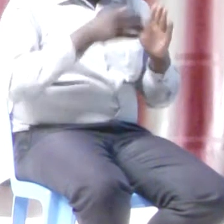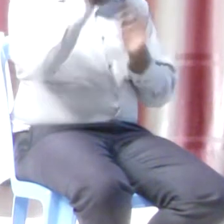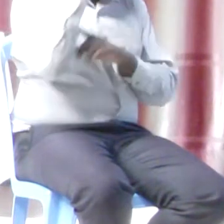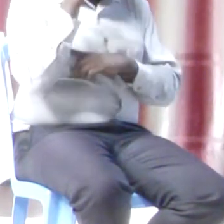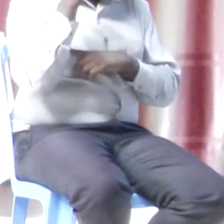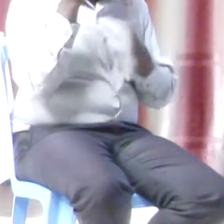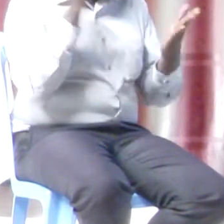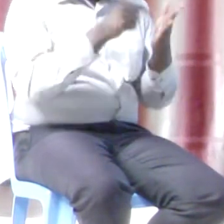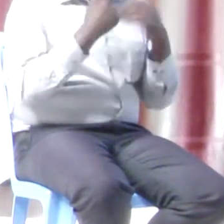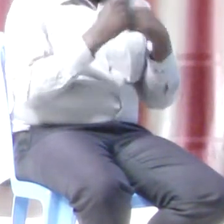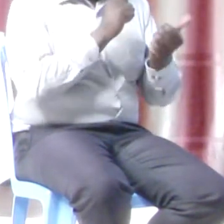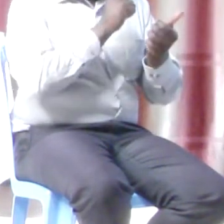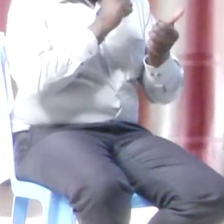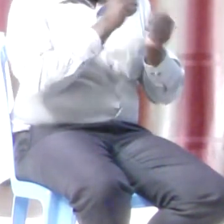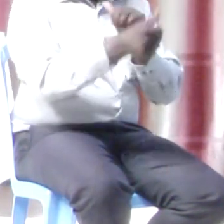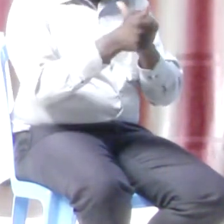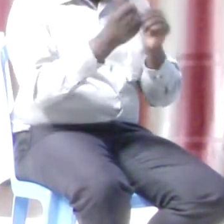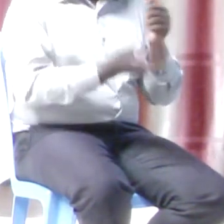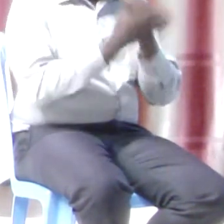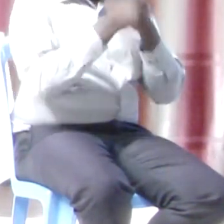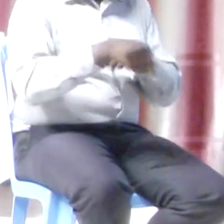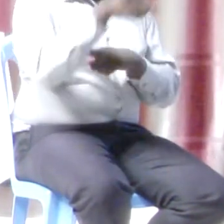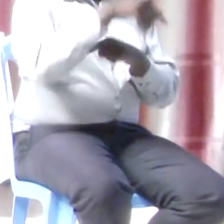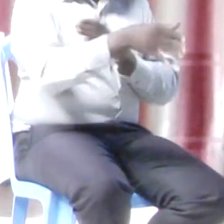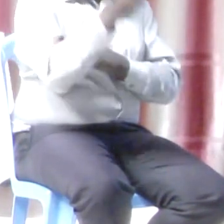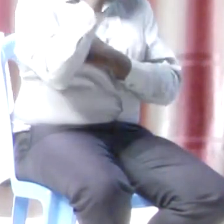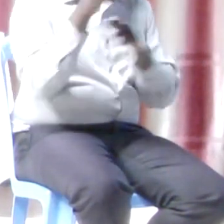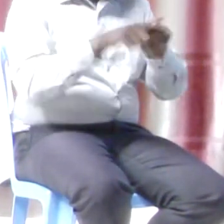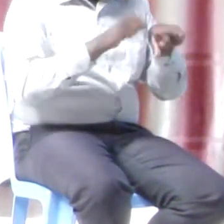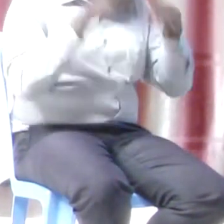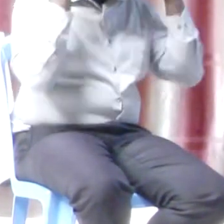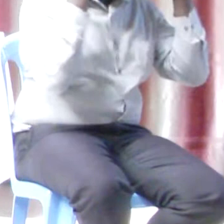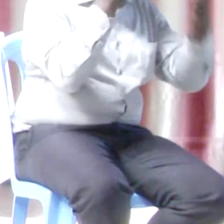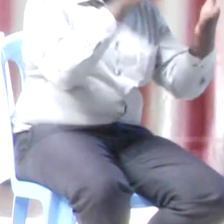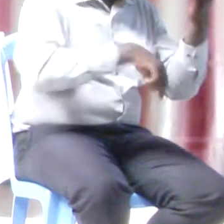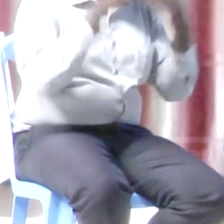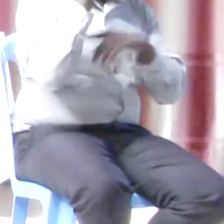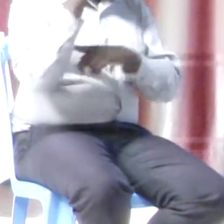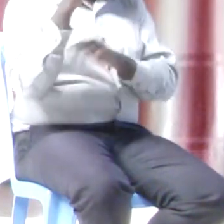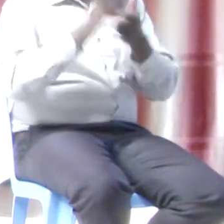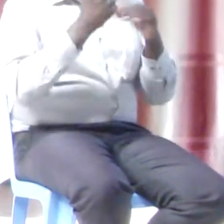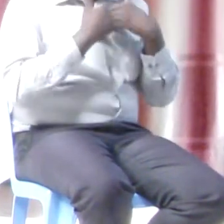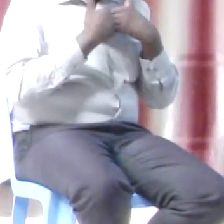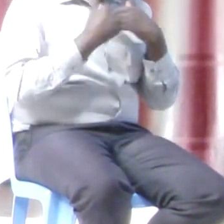already been passed. And help us, O God, as your children, be committed to the dreams that we have. Help us to be